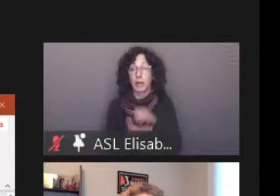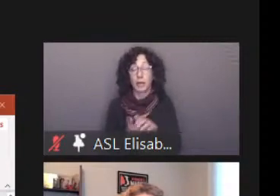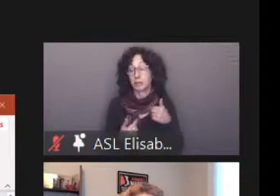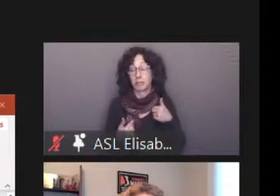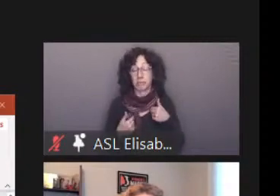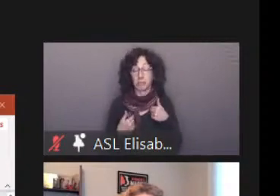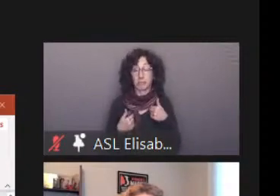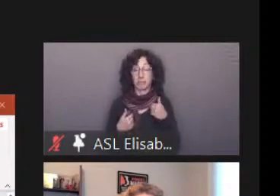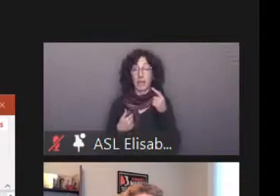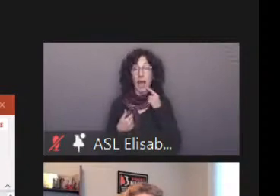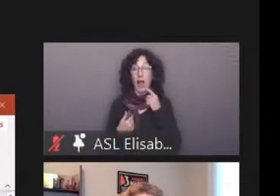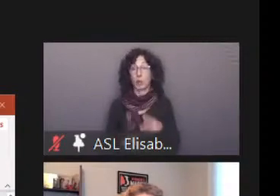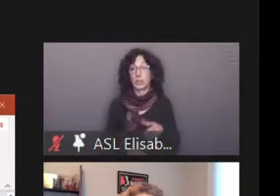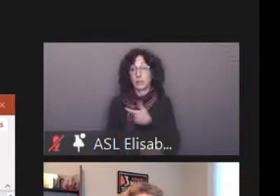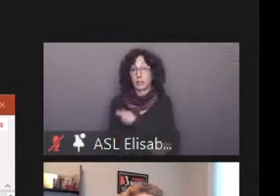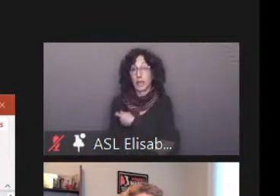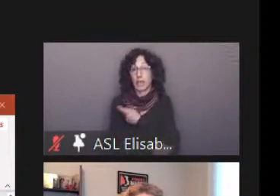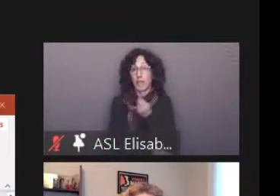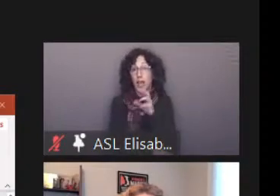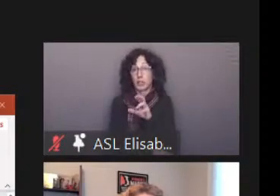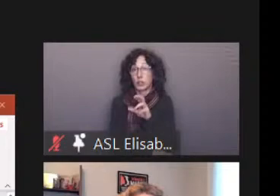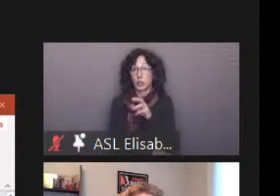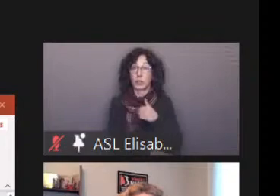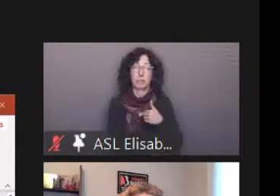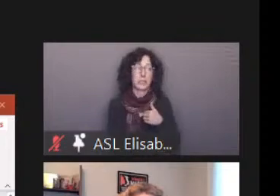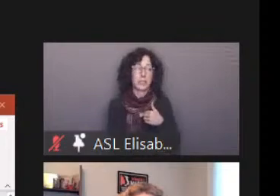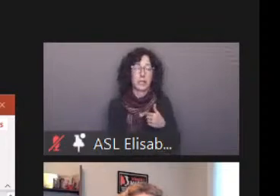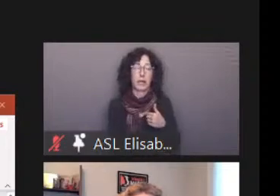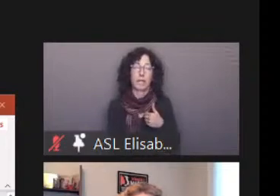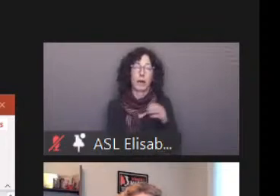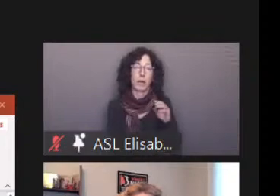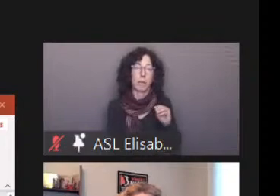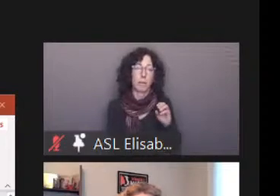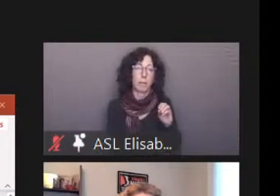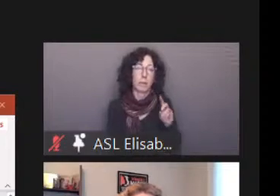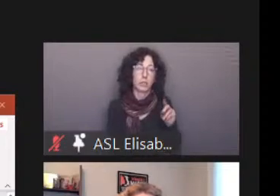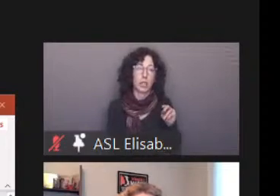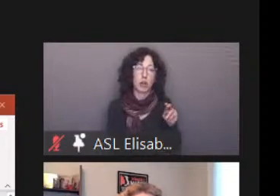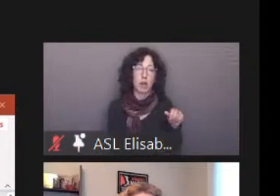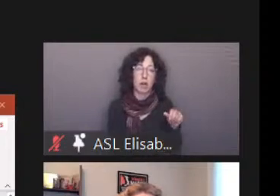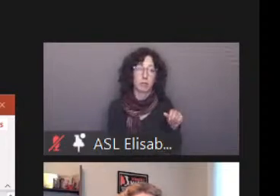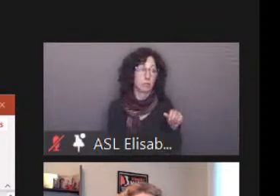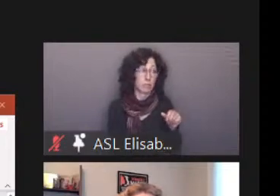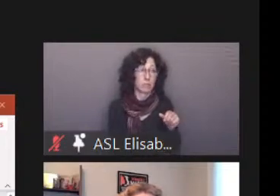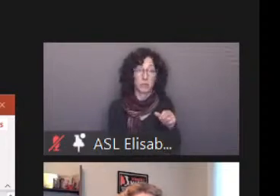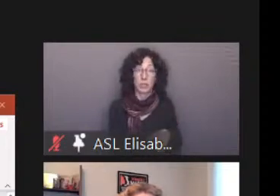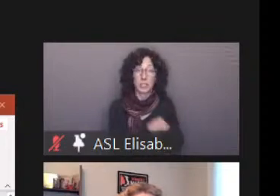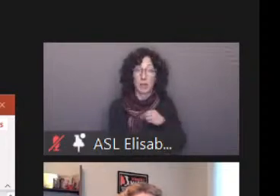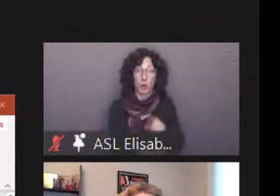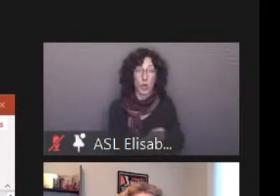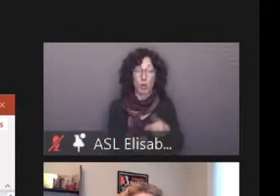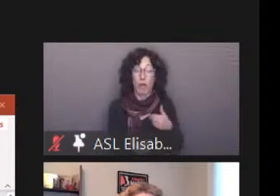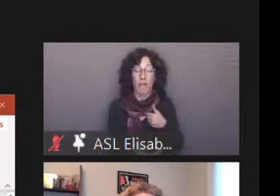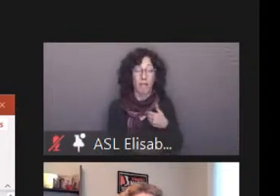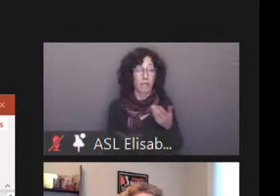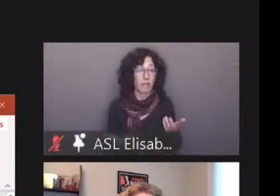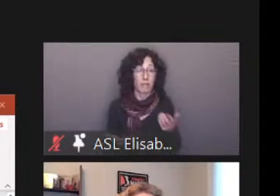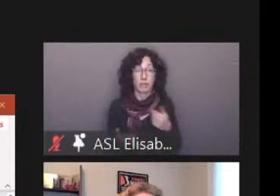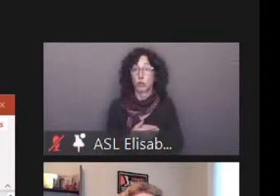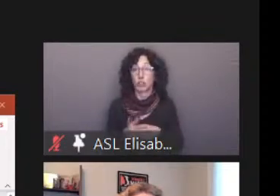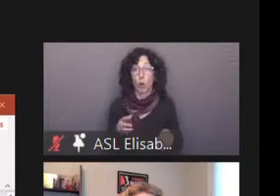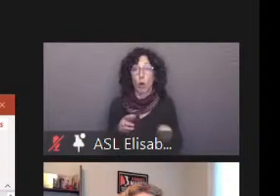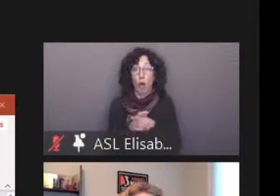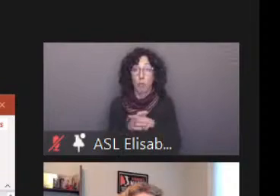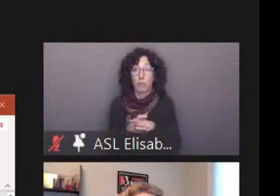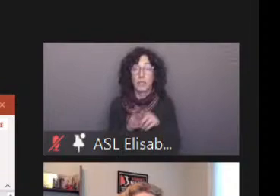taken Pfizer. I got Moderna as my vaccine because, you get the vaccine that they have for you when you show up. I think it's really important